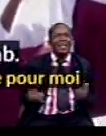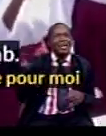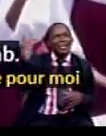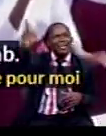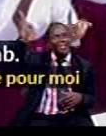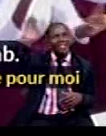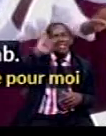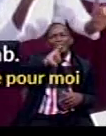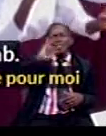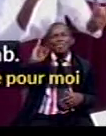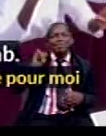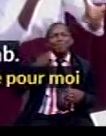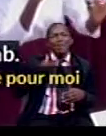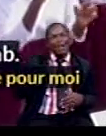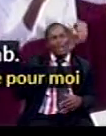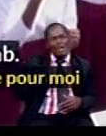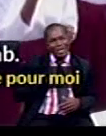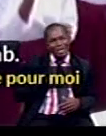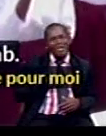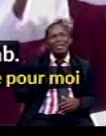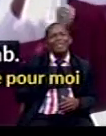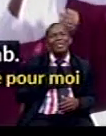mine. Now there's no